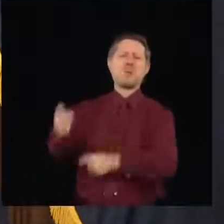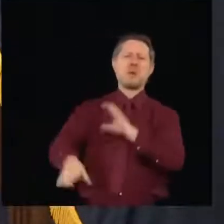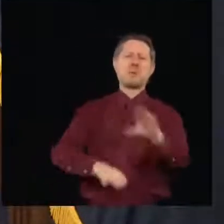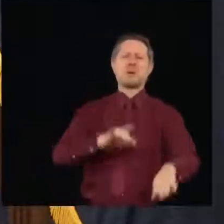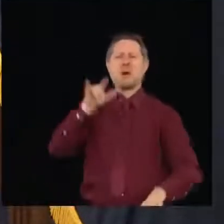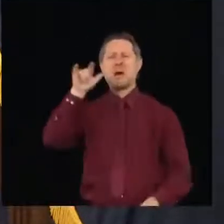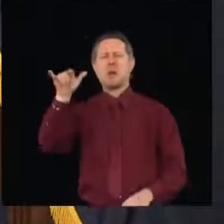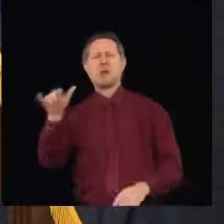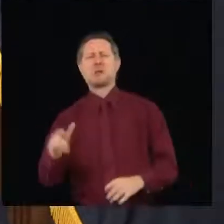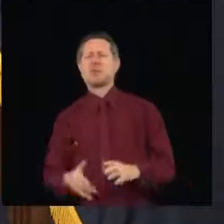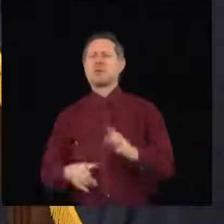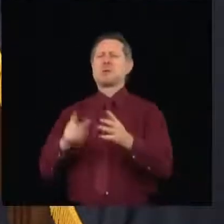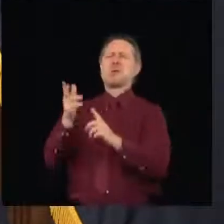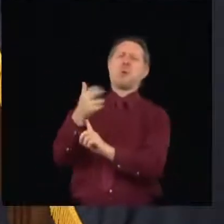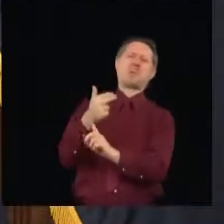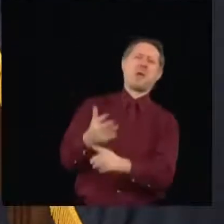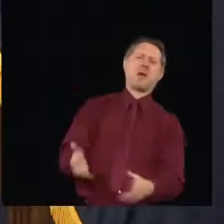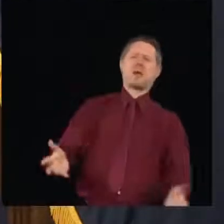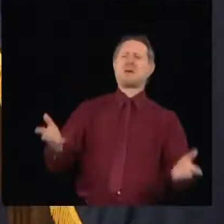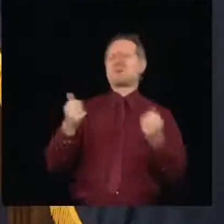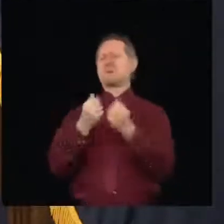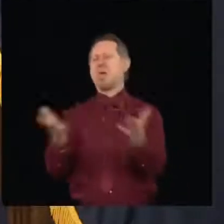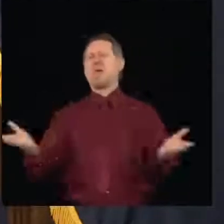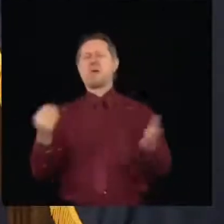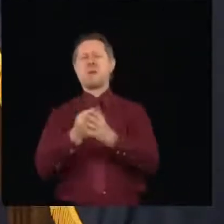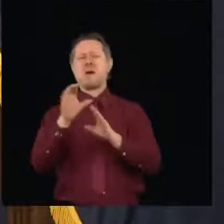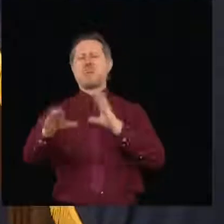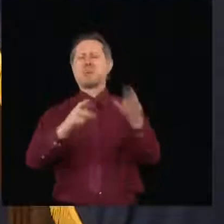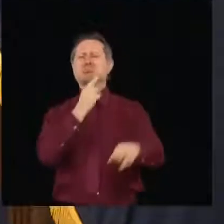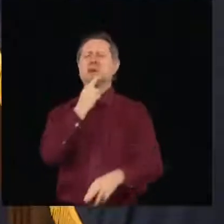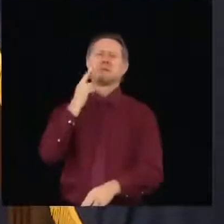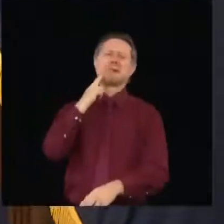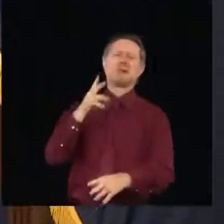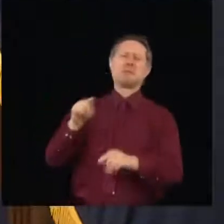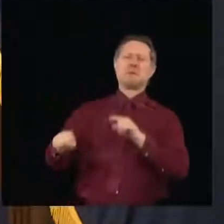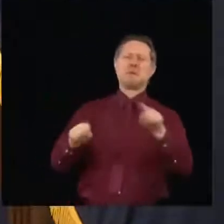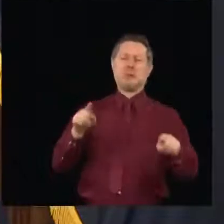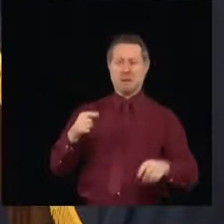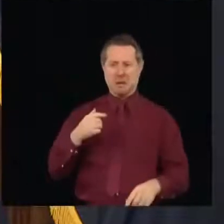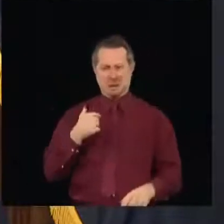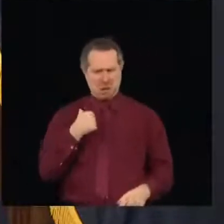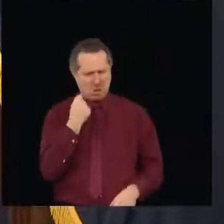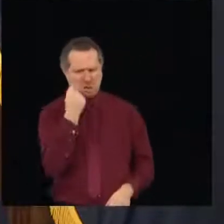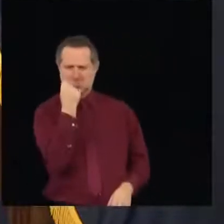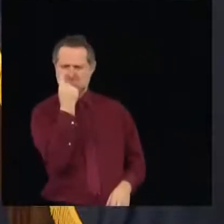about hotels, they're worried about restaurants, and I'm not debating those issues,